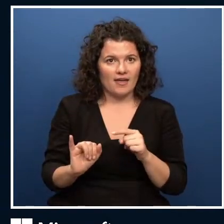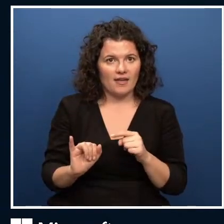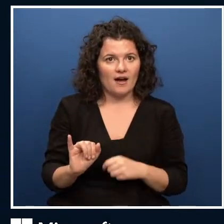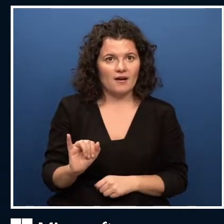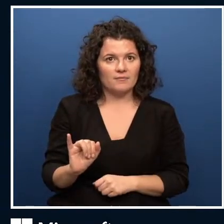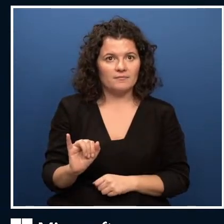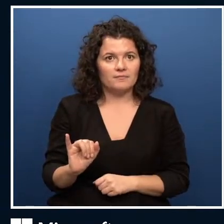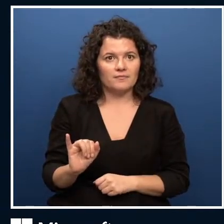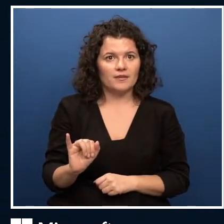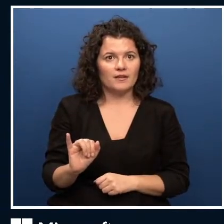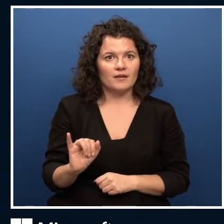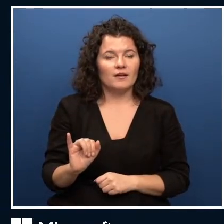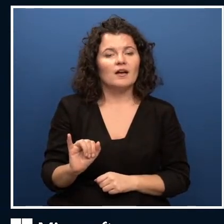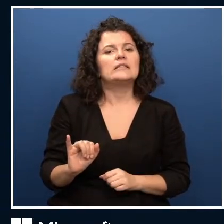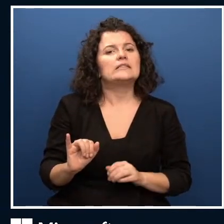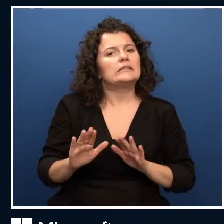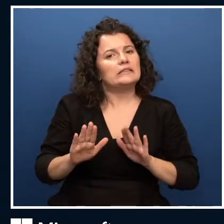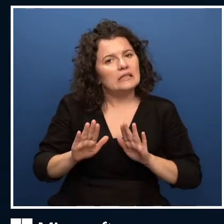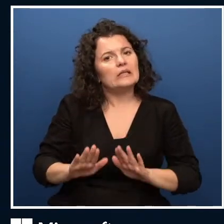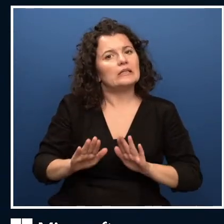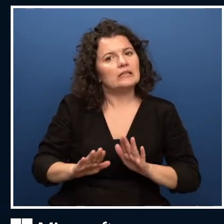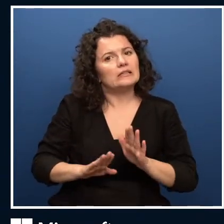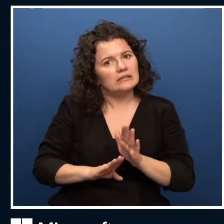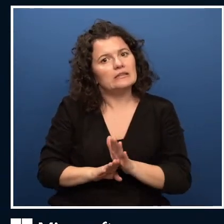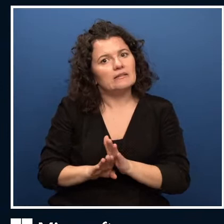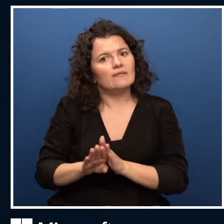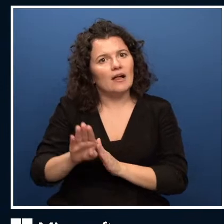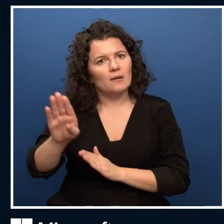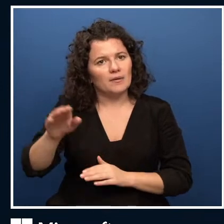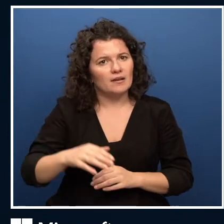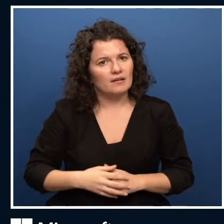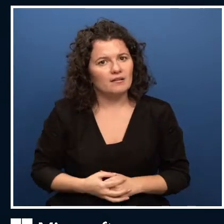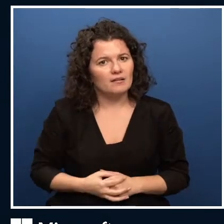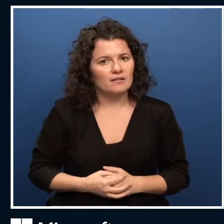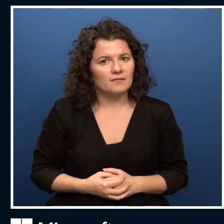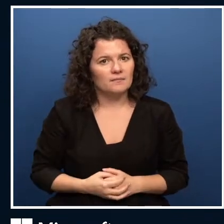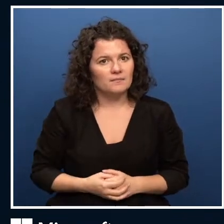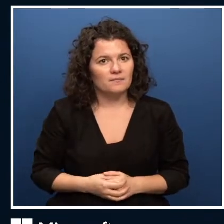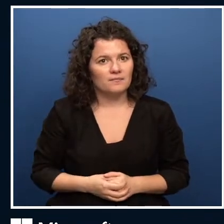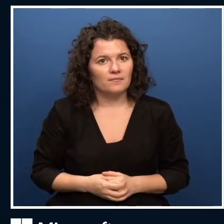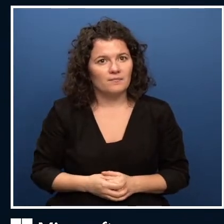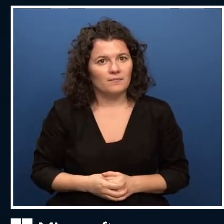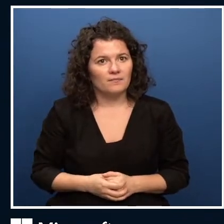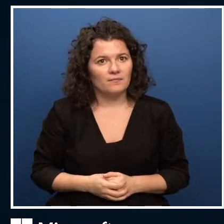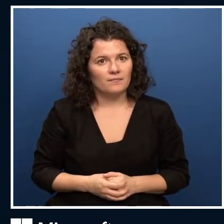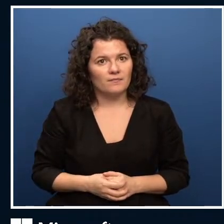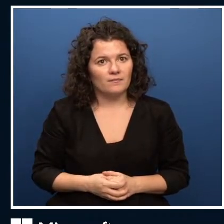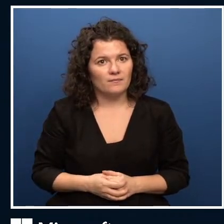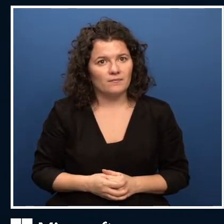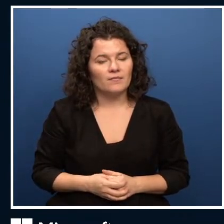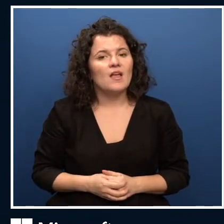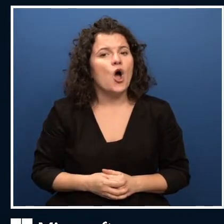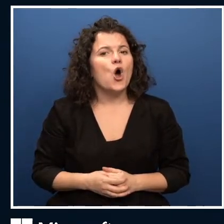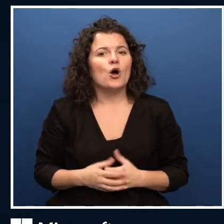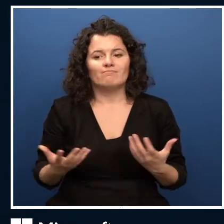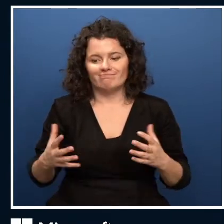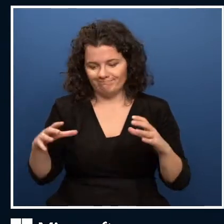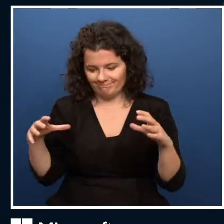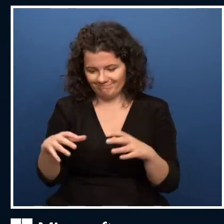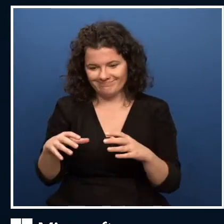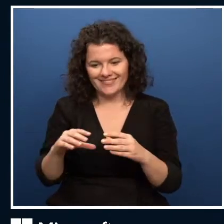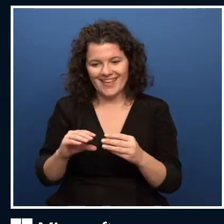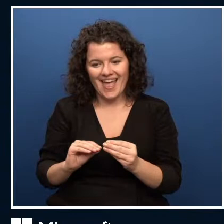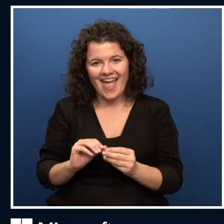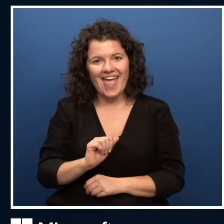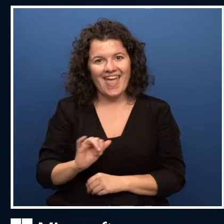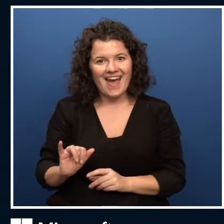areas, mostly financial services and things like that. Yes. So in my view, there is a bigger world out there, which is not